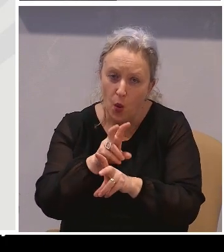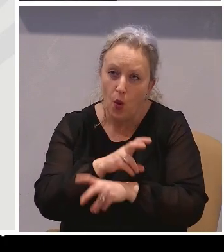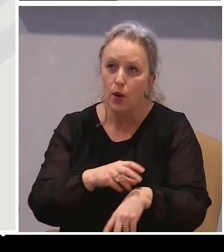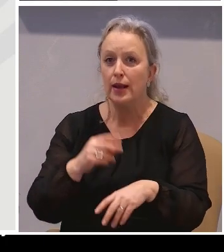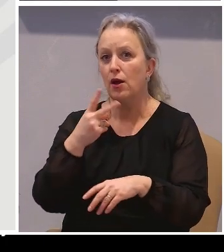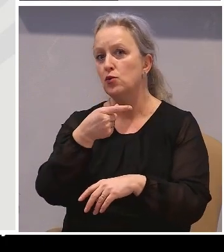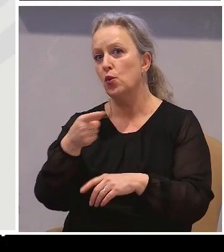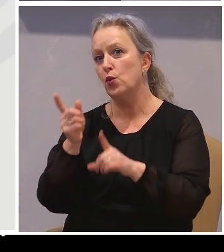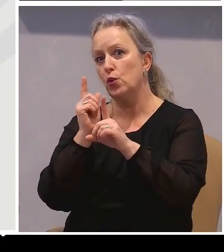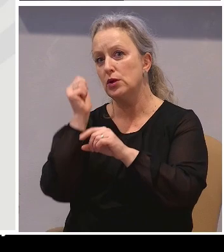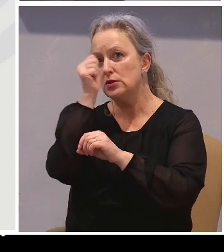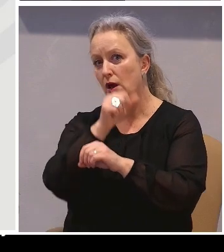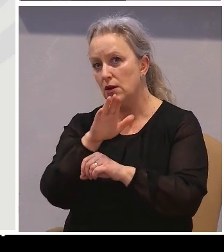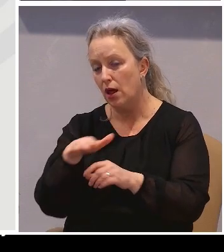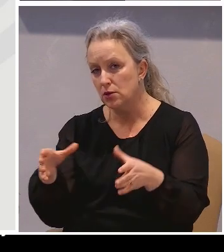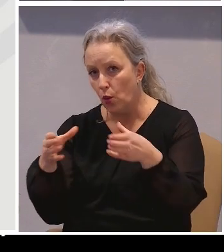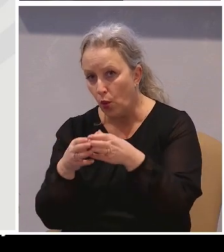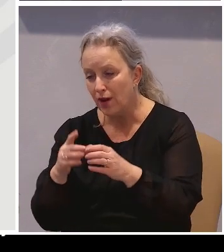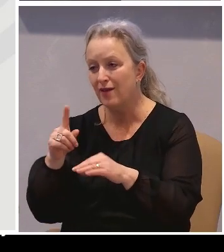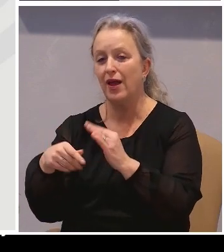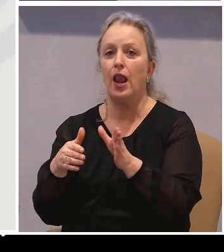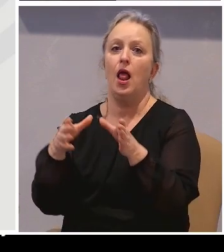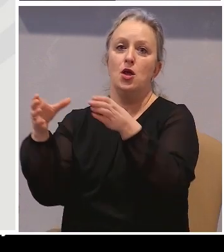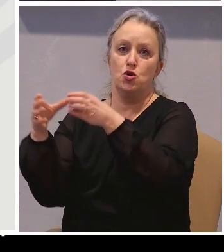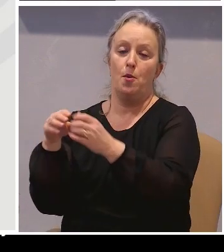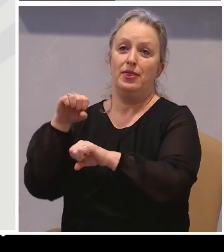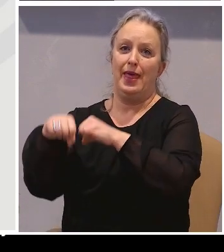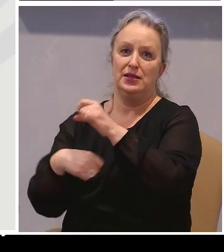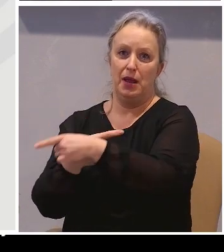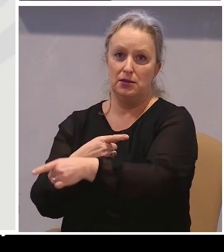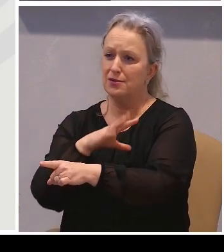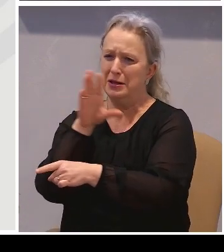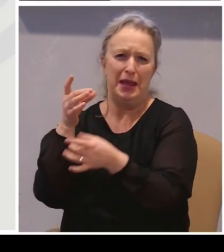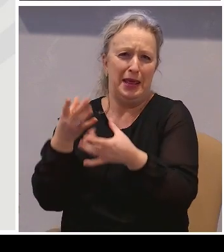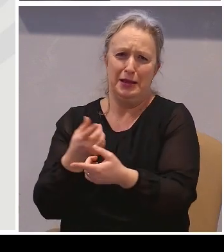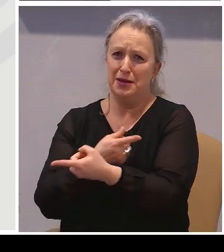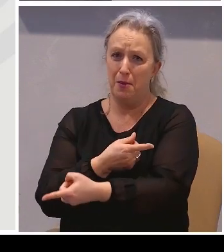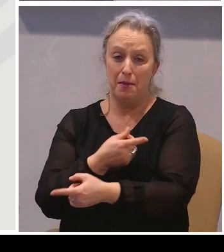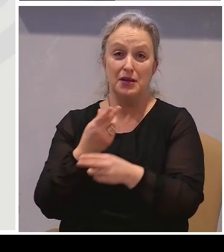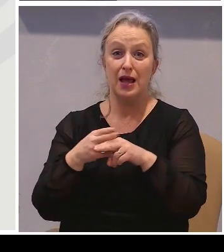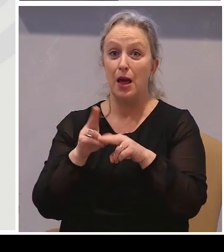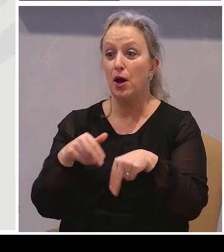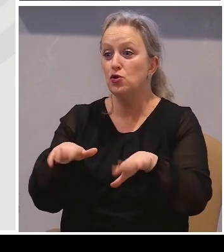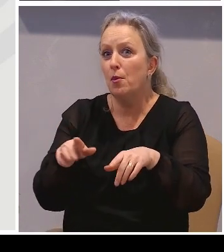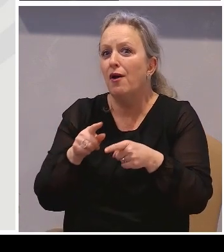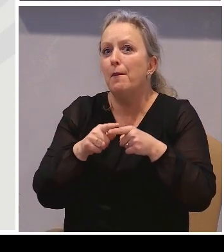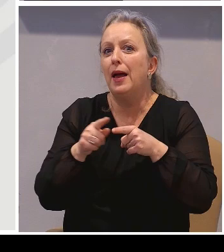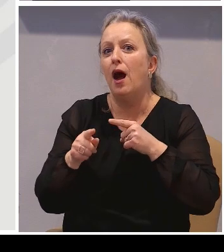we can't have just one single trial on children, but I need different trials on babies, toddlers, and